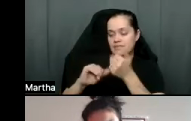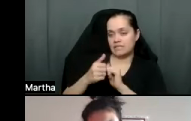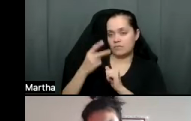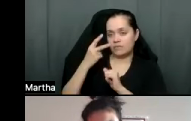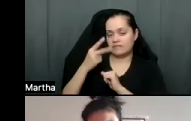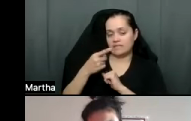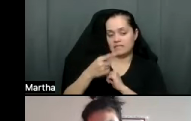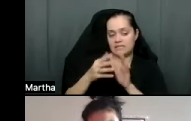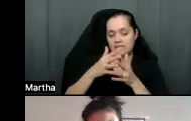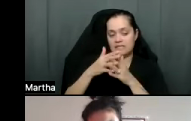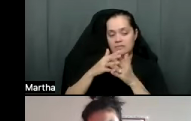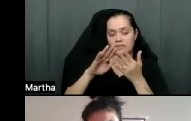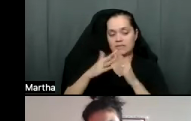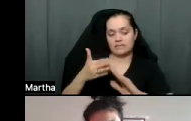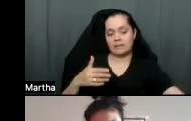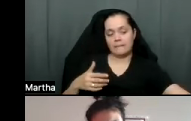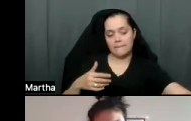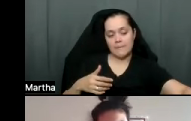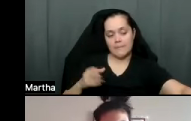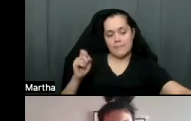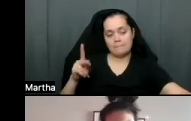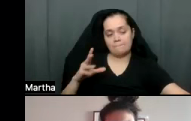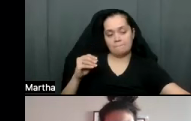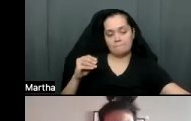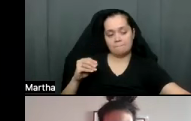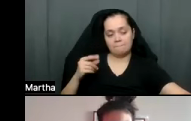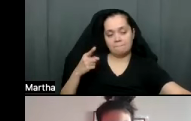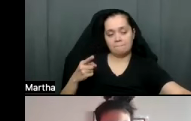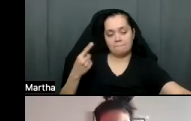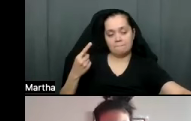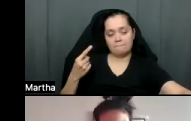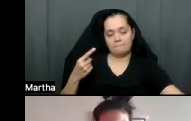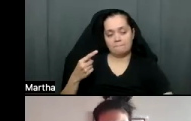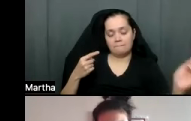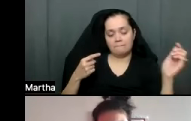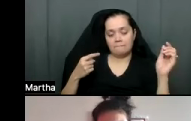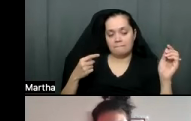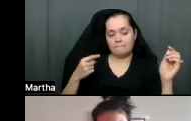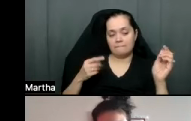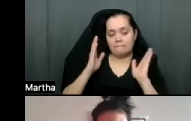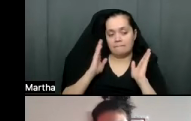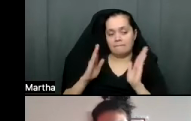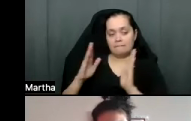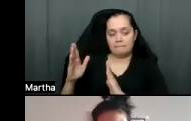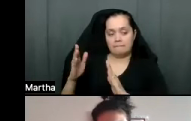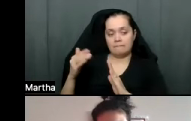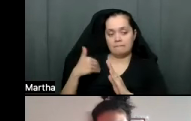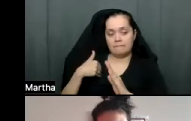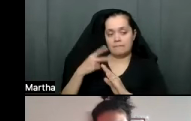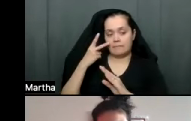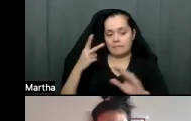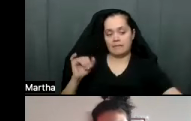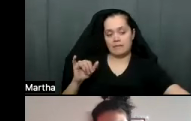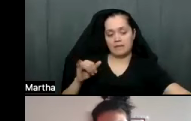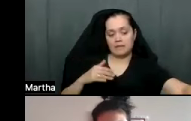at the American city. Okay, and so this is one pattern that I look at in